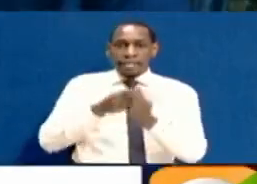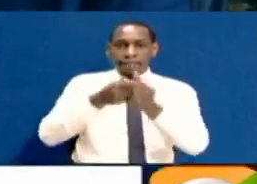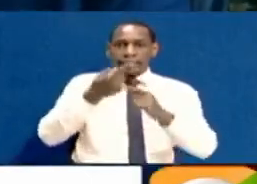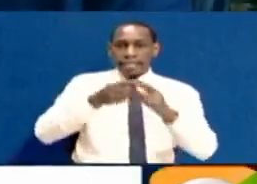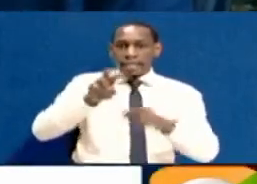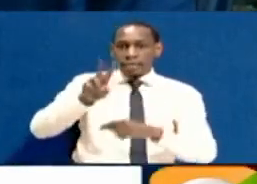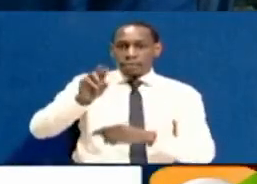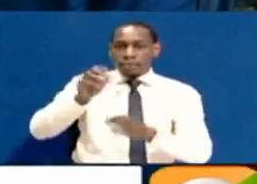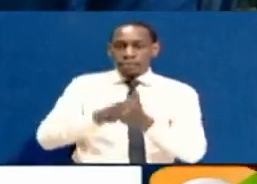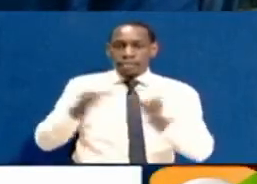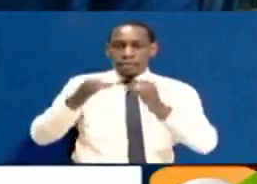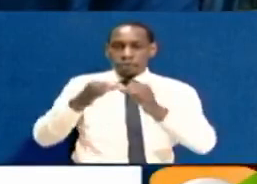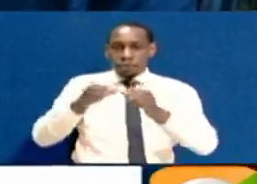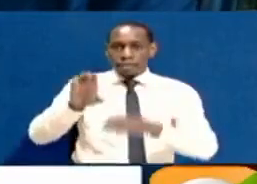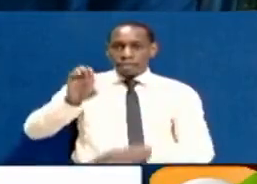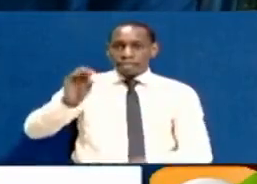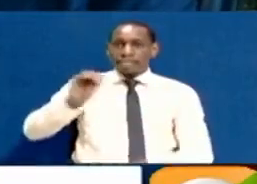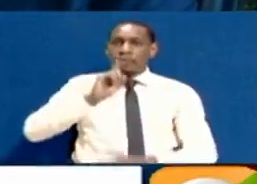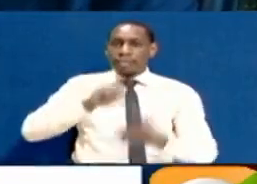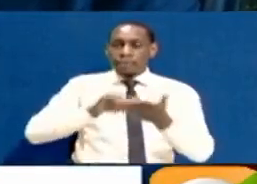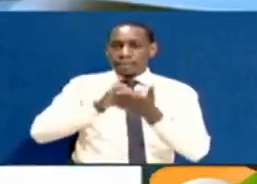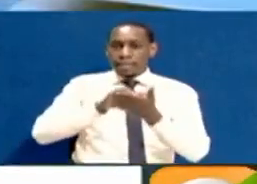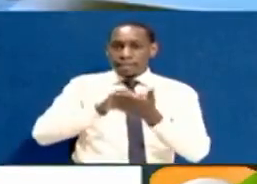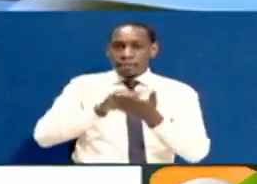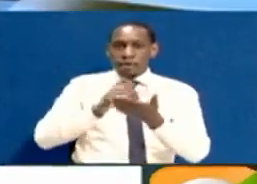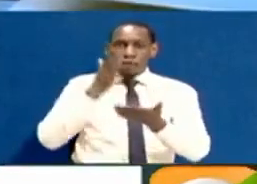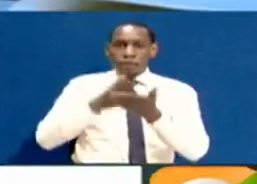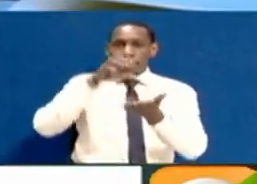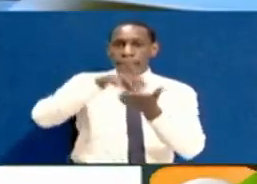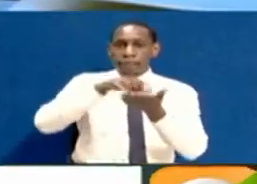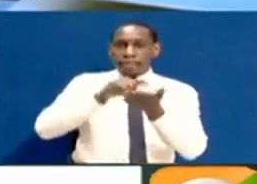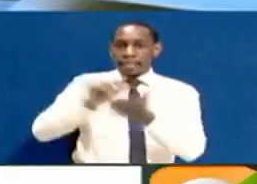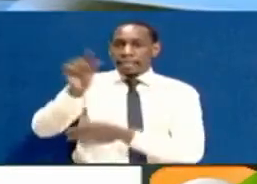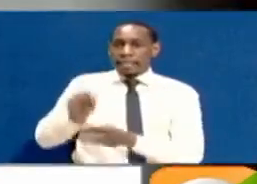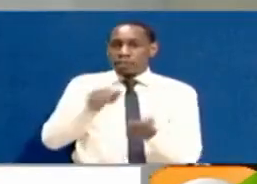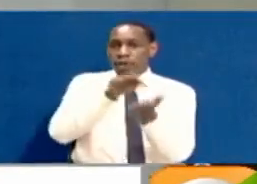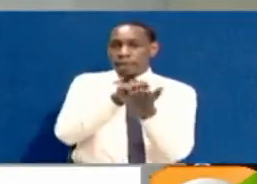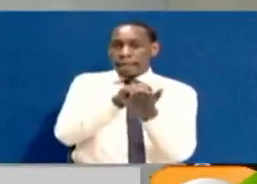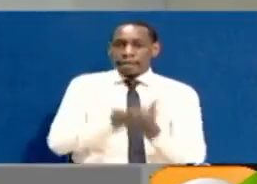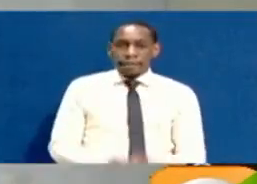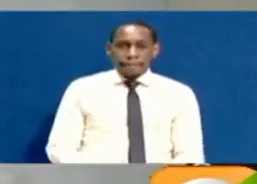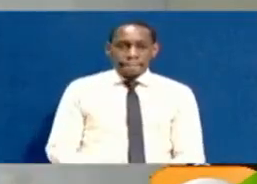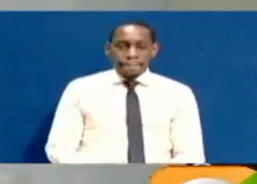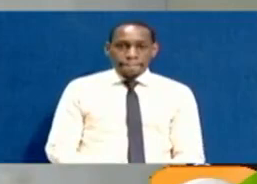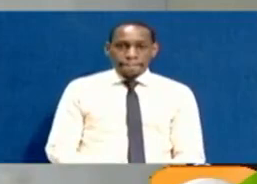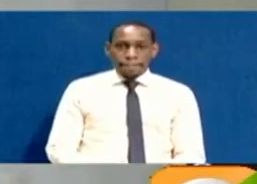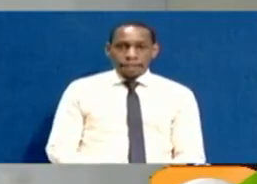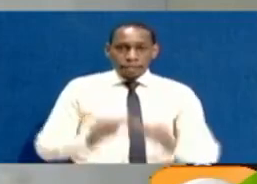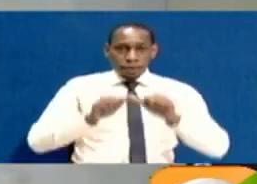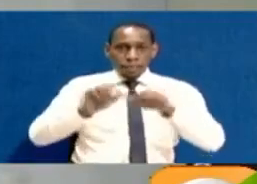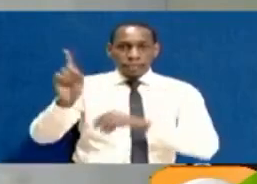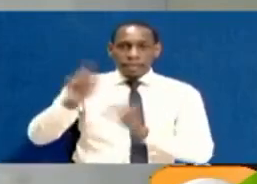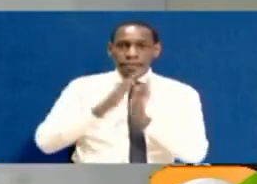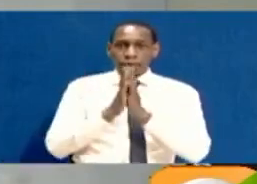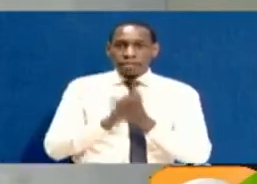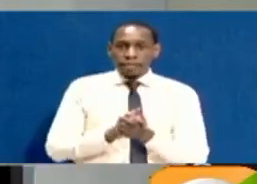2020, with Group CEO James Mwangi indicating that this would cement their position as a regional bank. Let's do an exercise. Still in